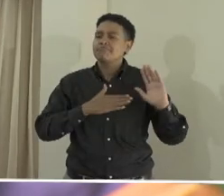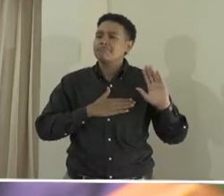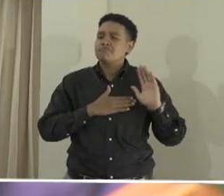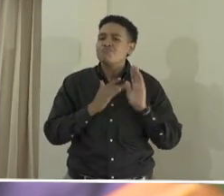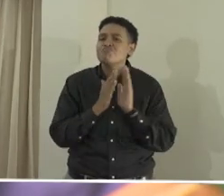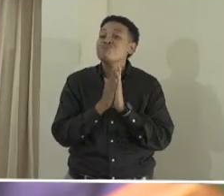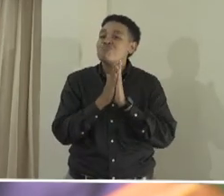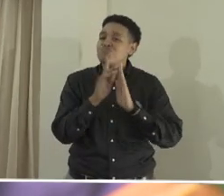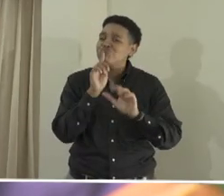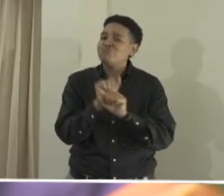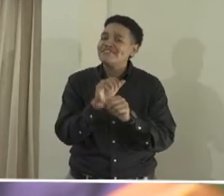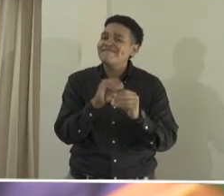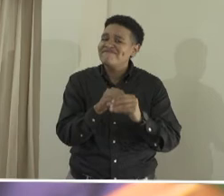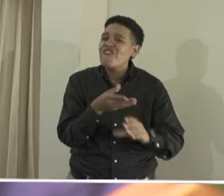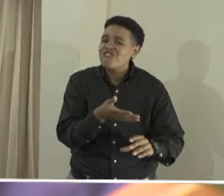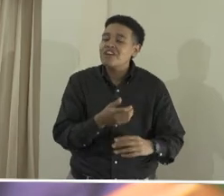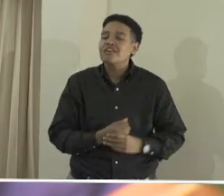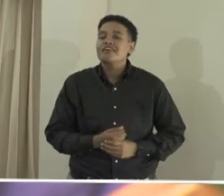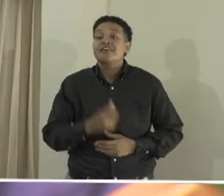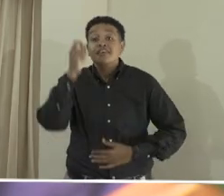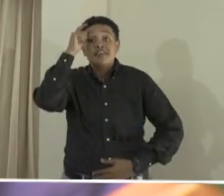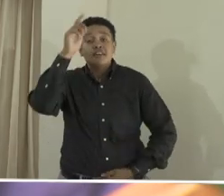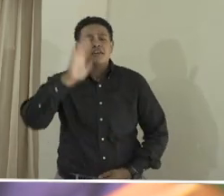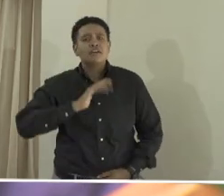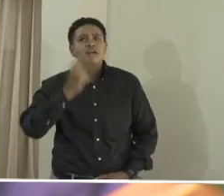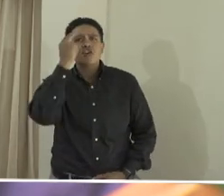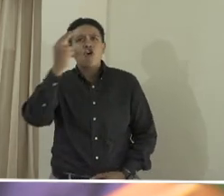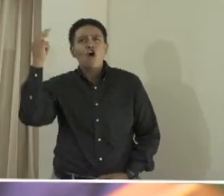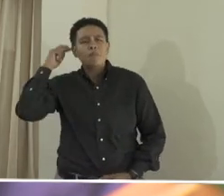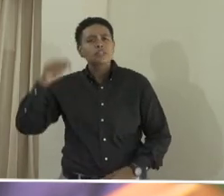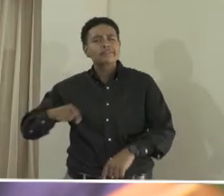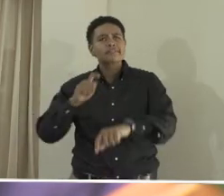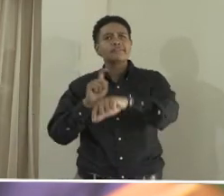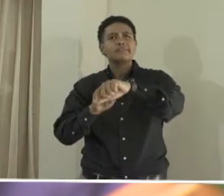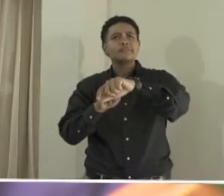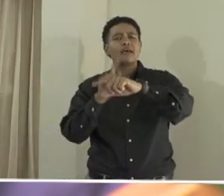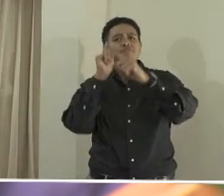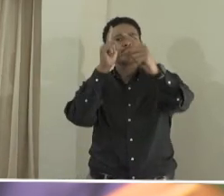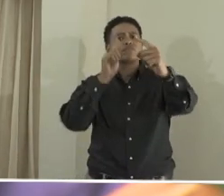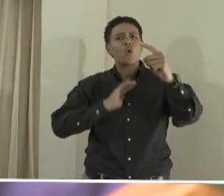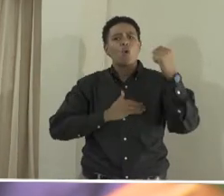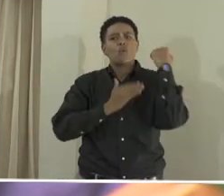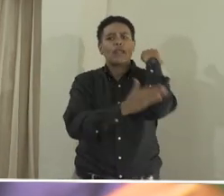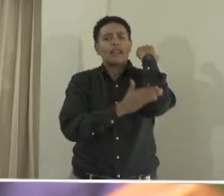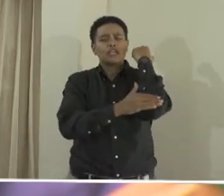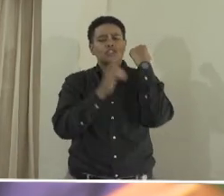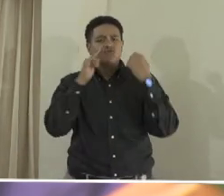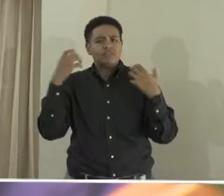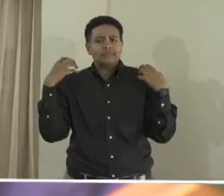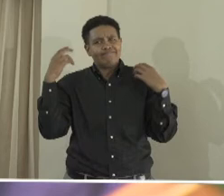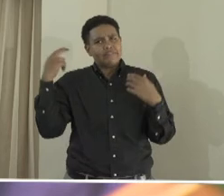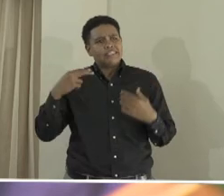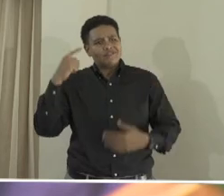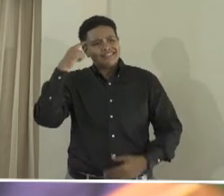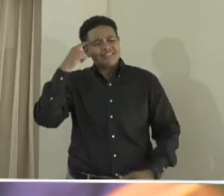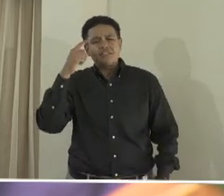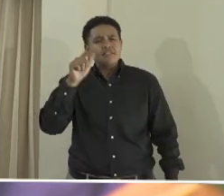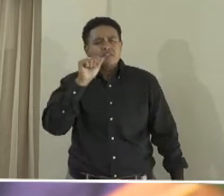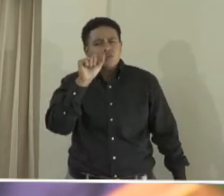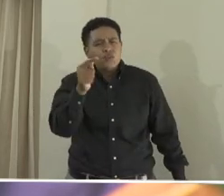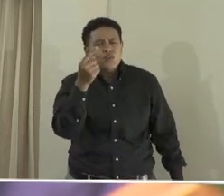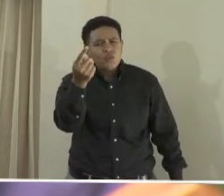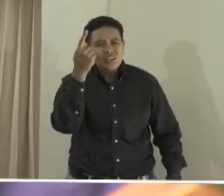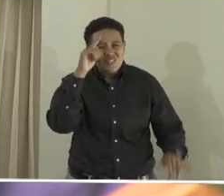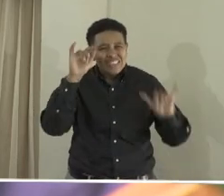However, the commemoration of this milestone in our nation's history is not just for